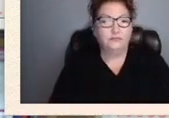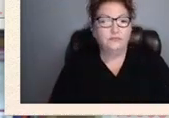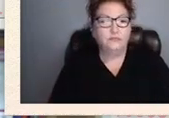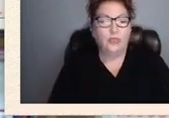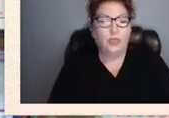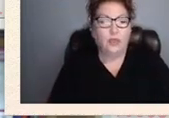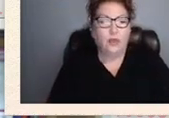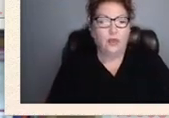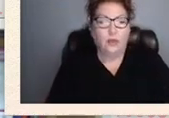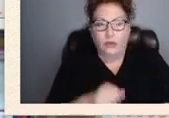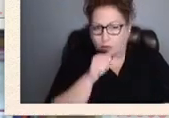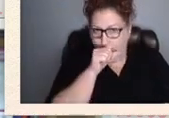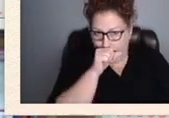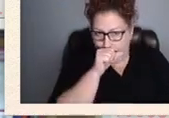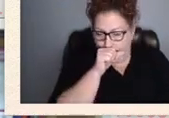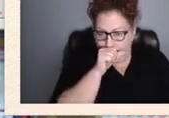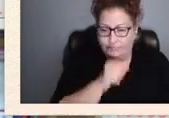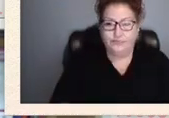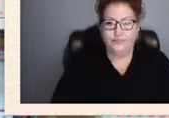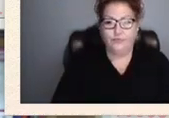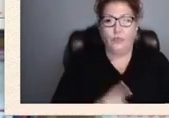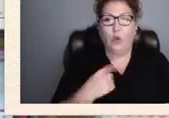Shameless plug. We have our